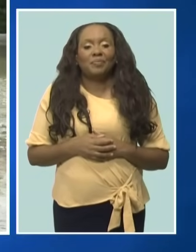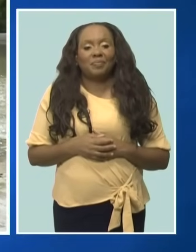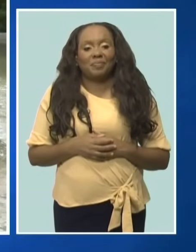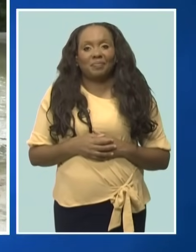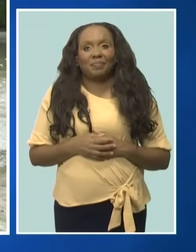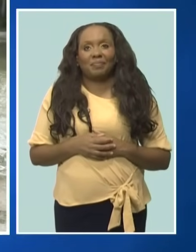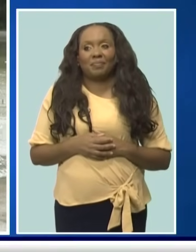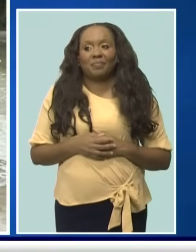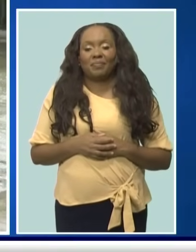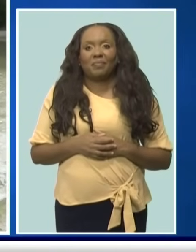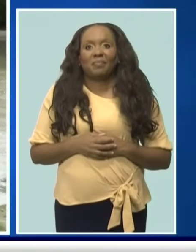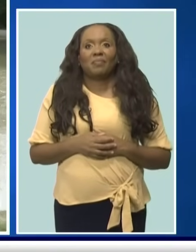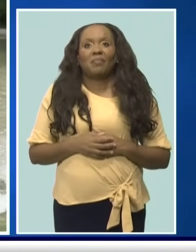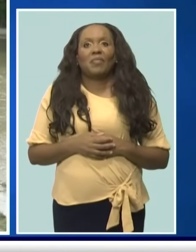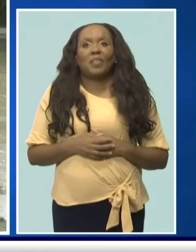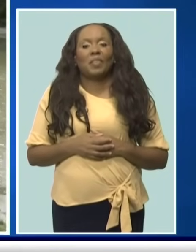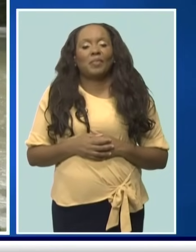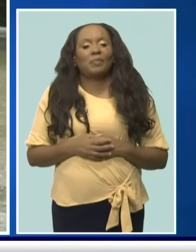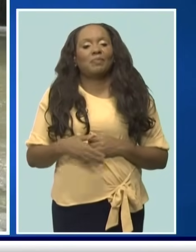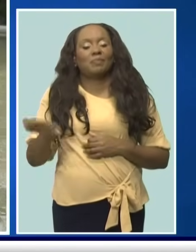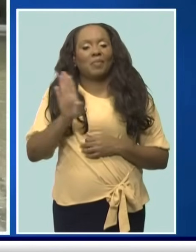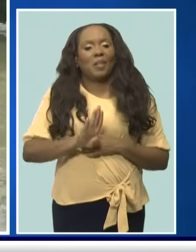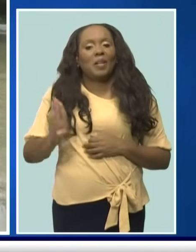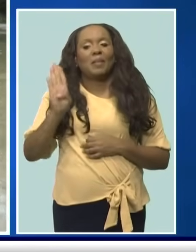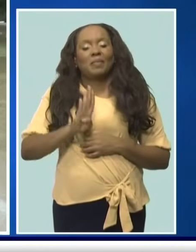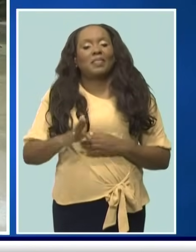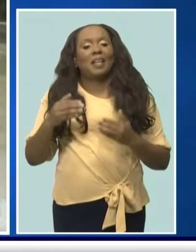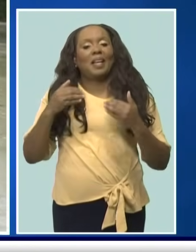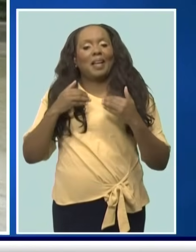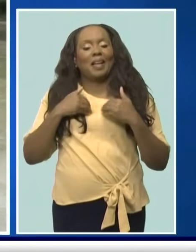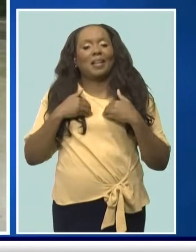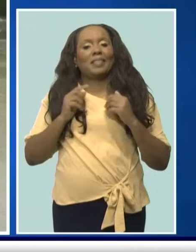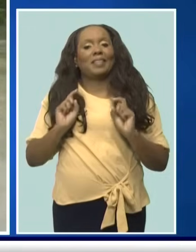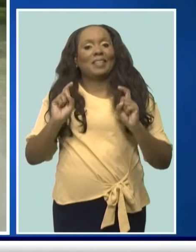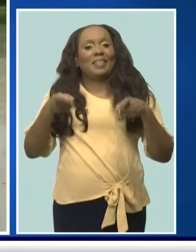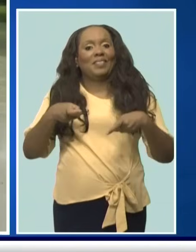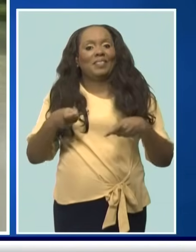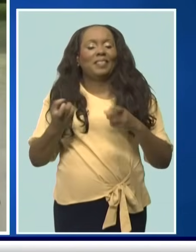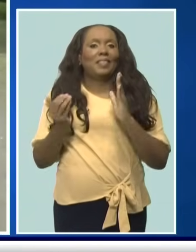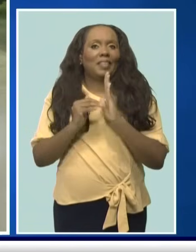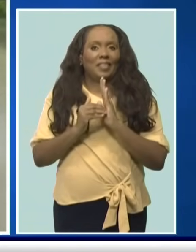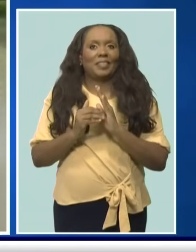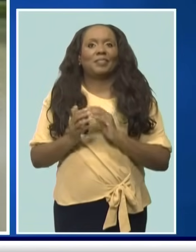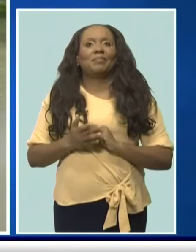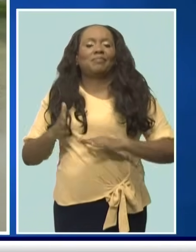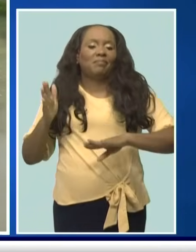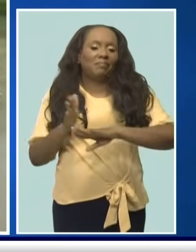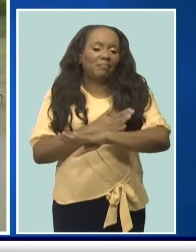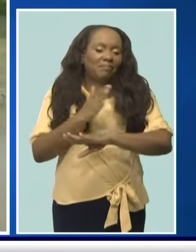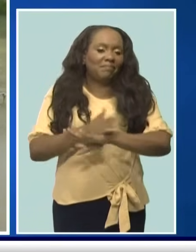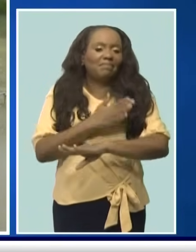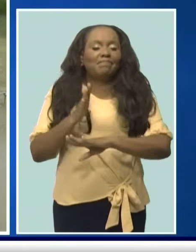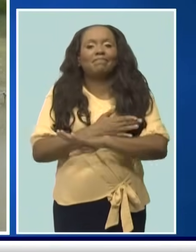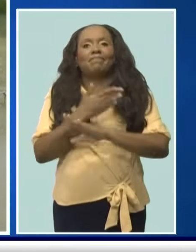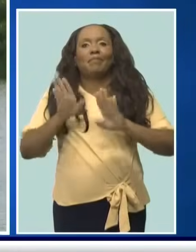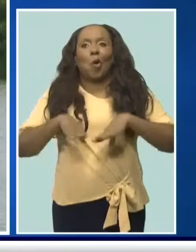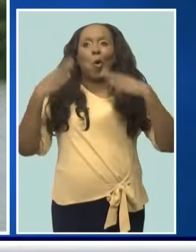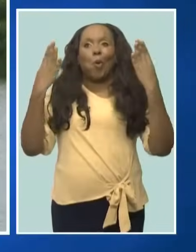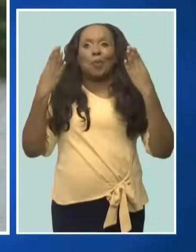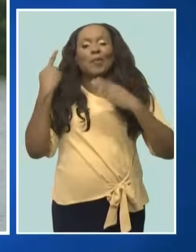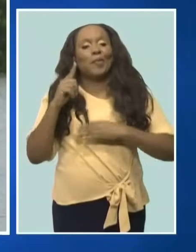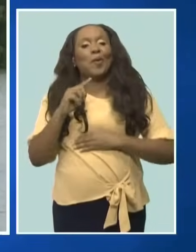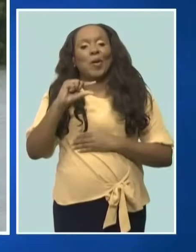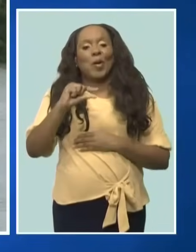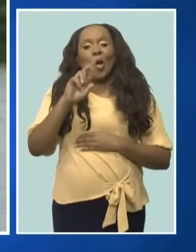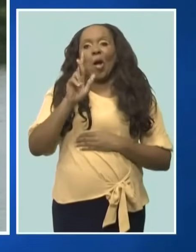A gift returned to the people of Barbados. That's how the restoration and reopening of the Graham Hall Nature